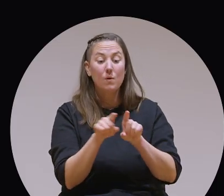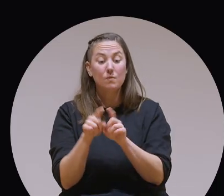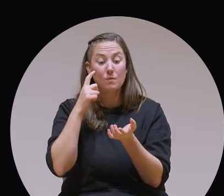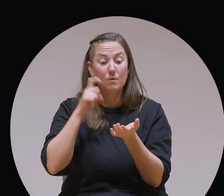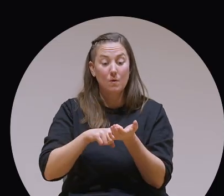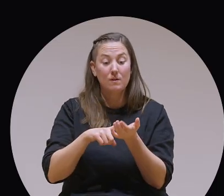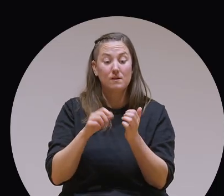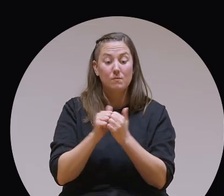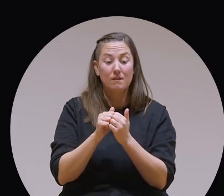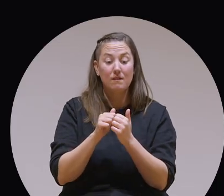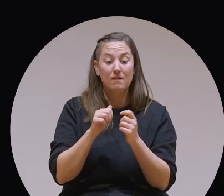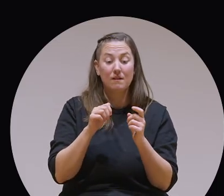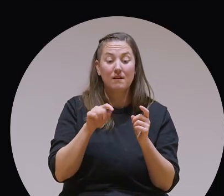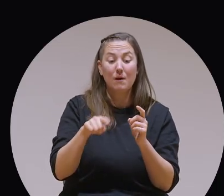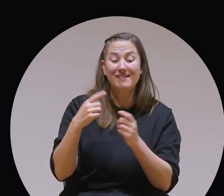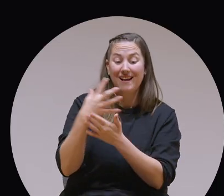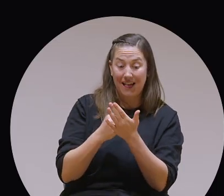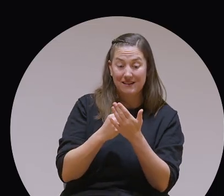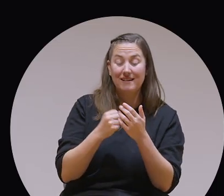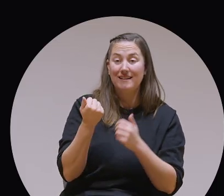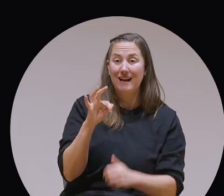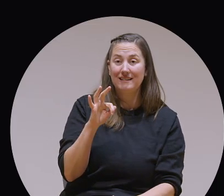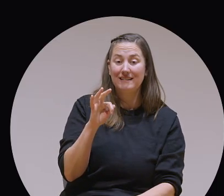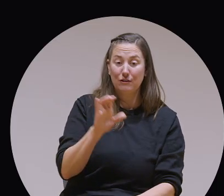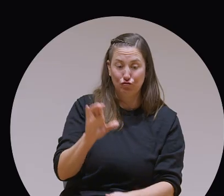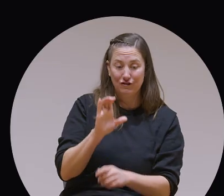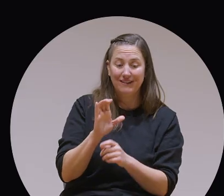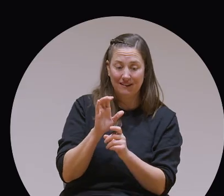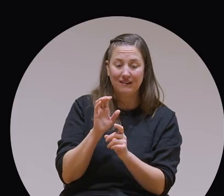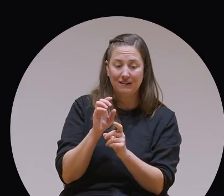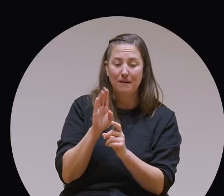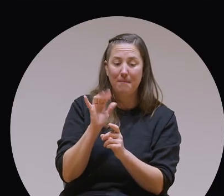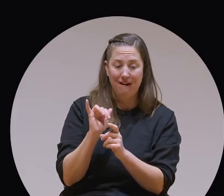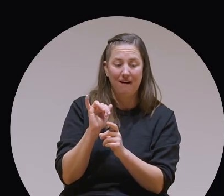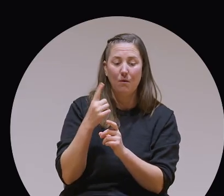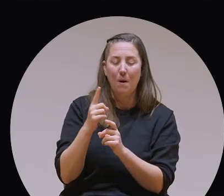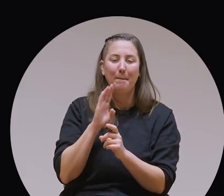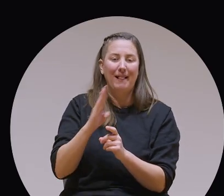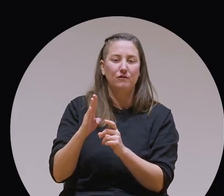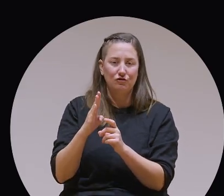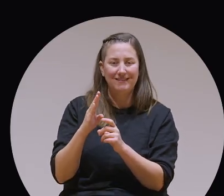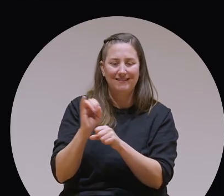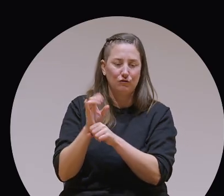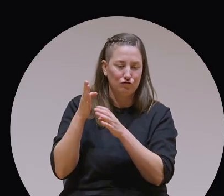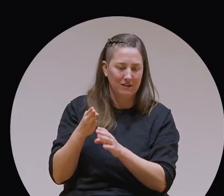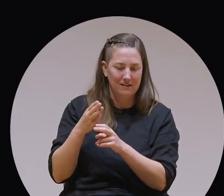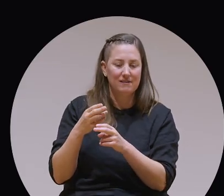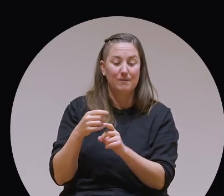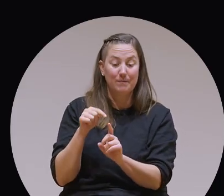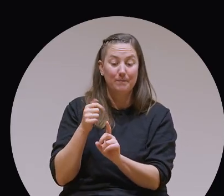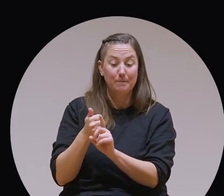into disuse again, and then it was collected in the late 19th century by a Belgian industrialist called Valéry